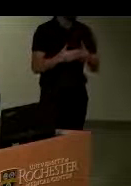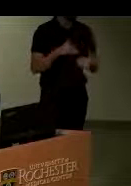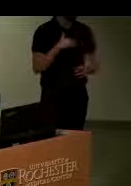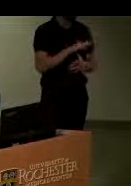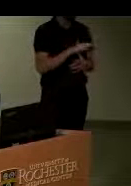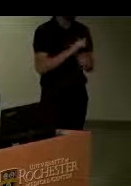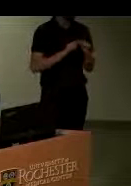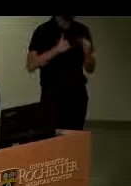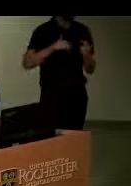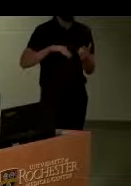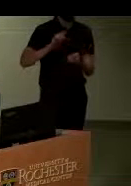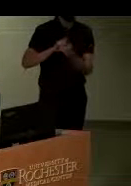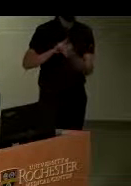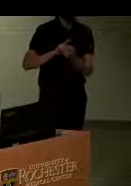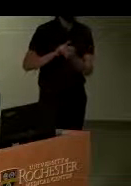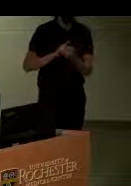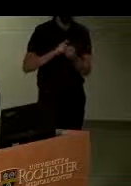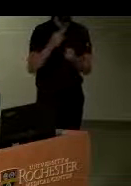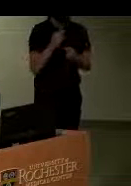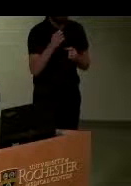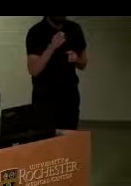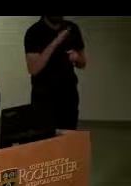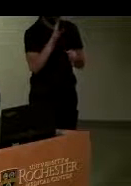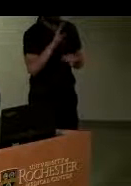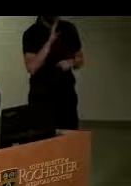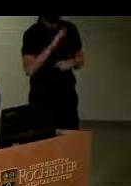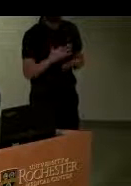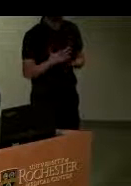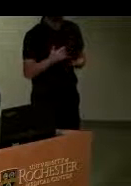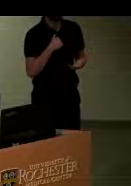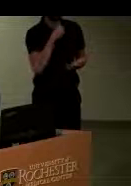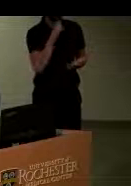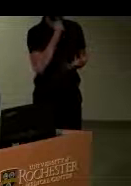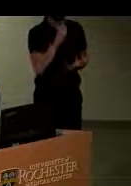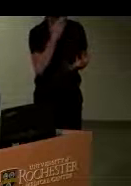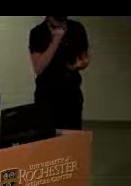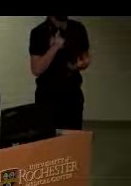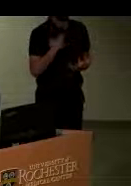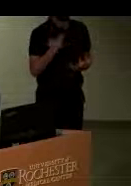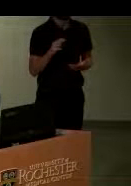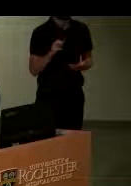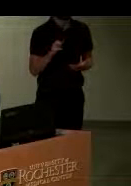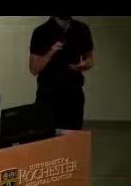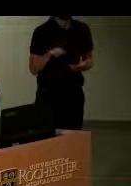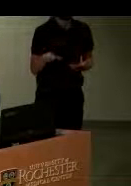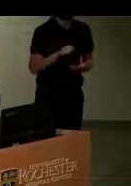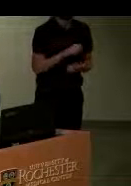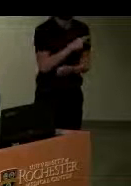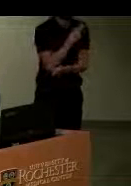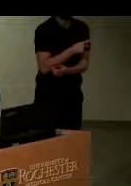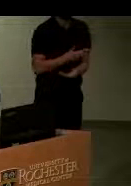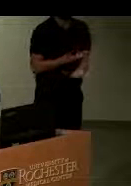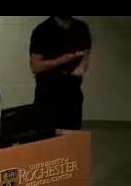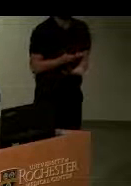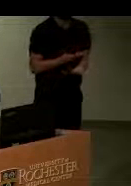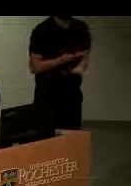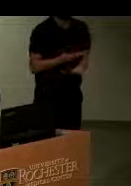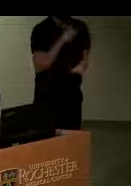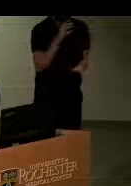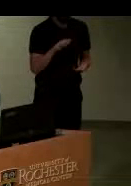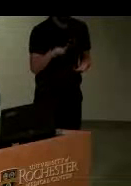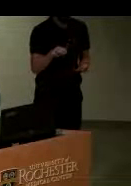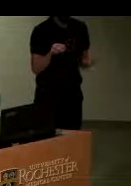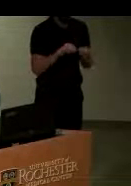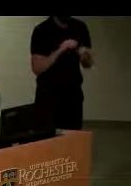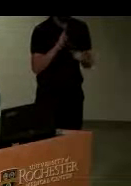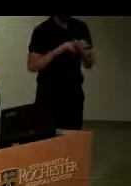resident. And he was frustrated by the whole thing. And I'm not quite sure why he ever even took this patient on, since it was going to take much more